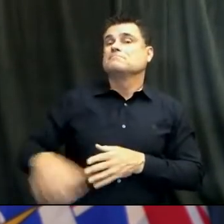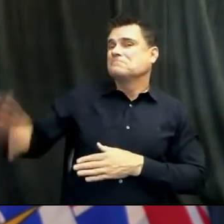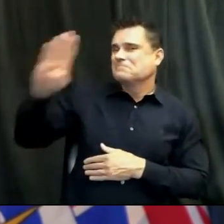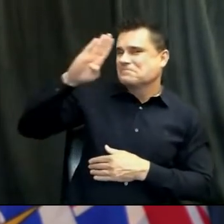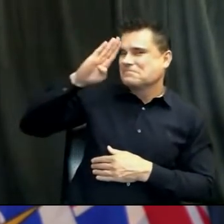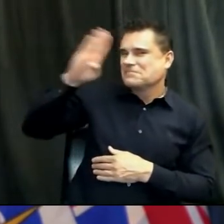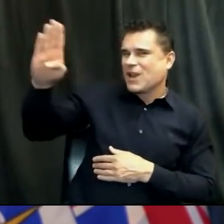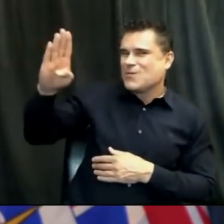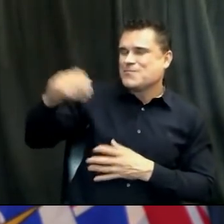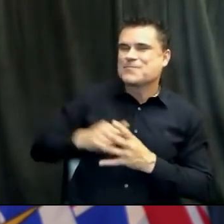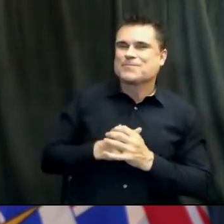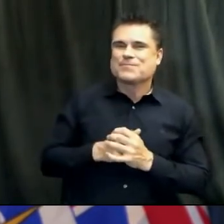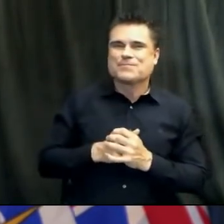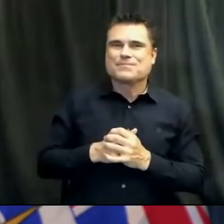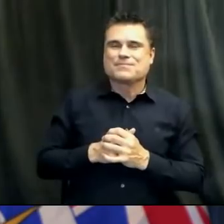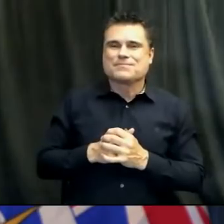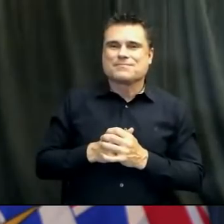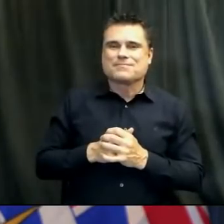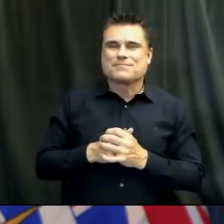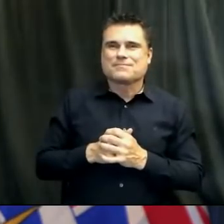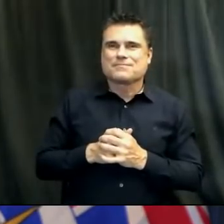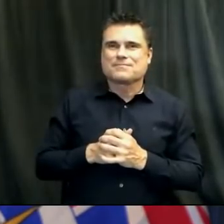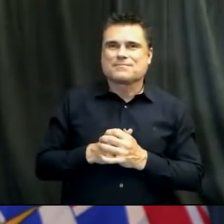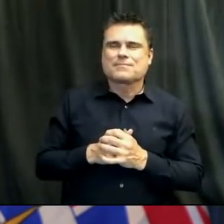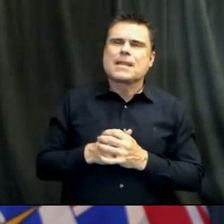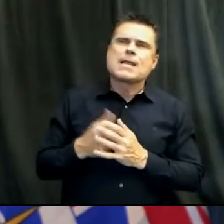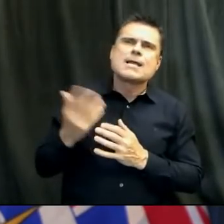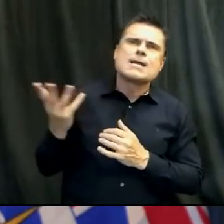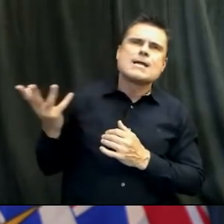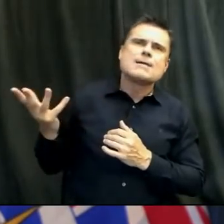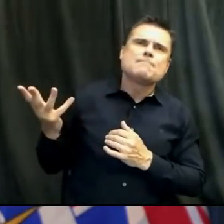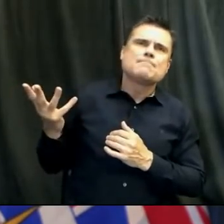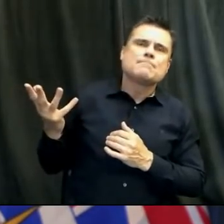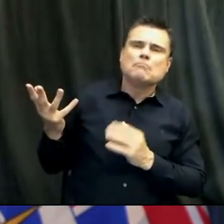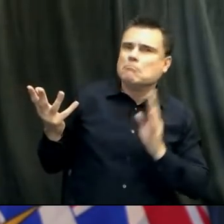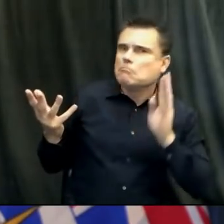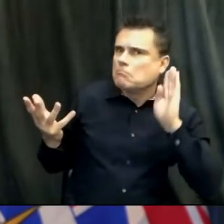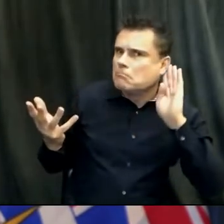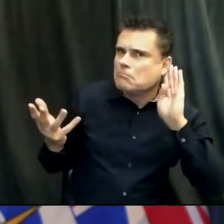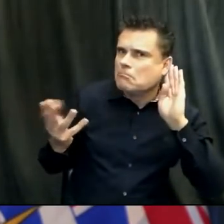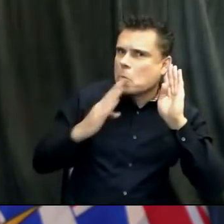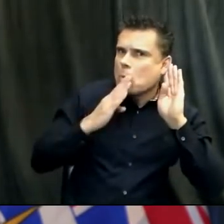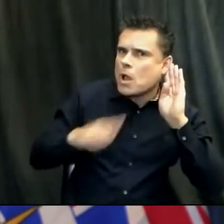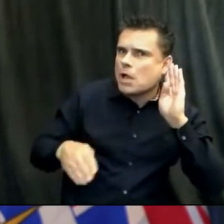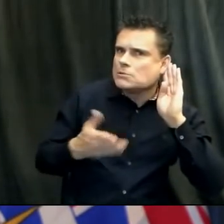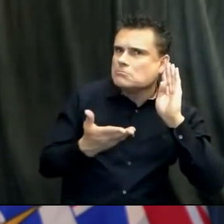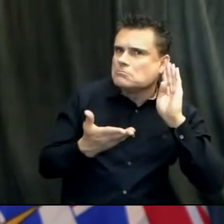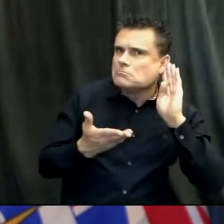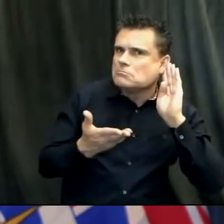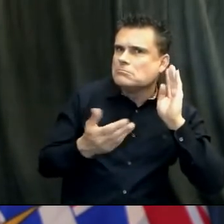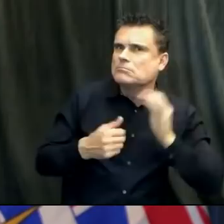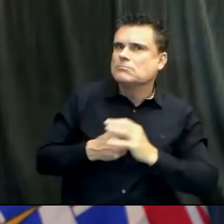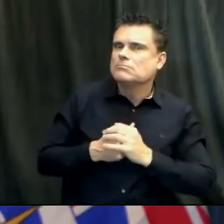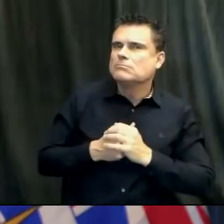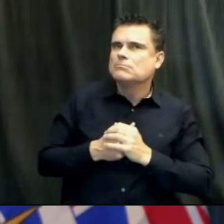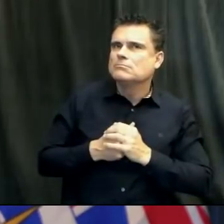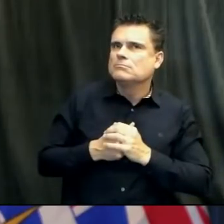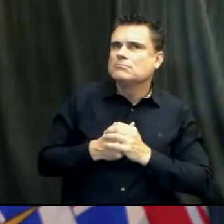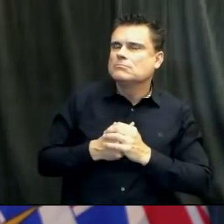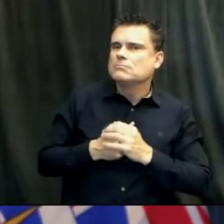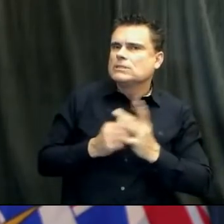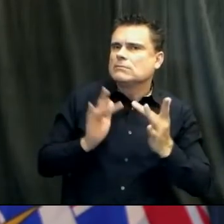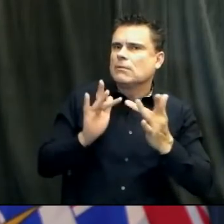at news.gov.bc.ca. For updated information about the province's regional restrictions, visit